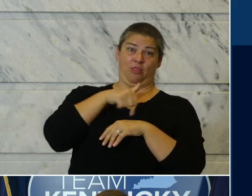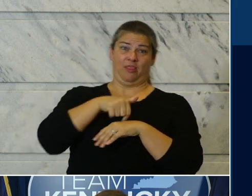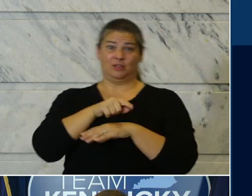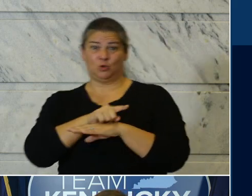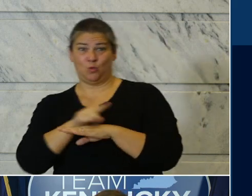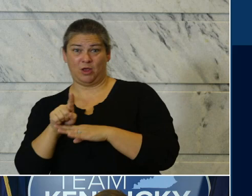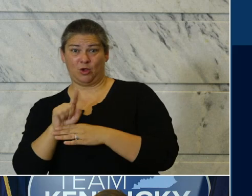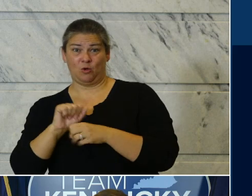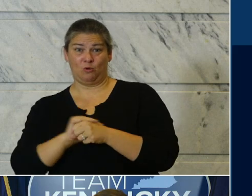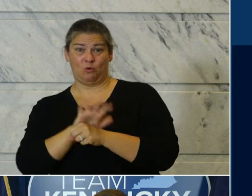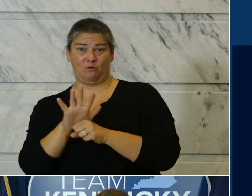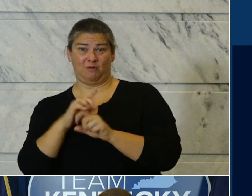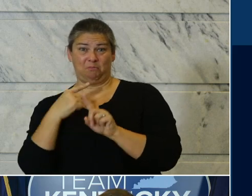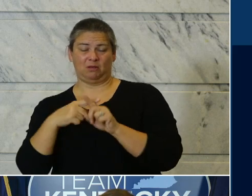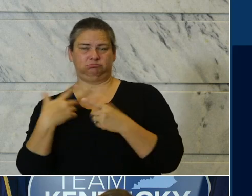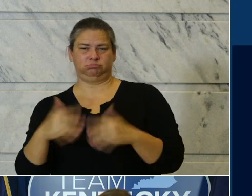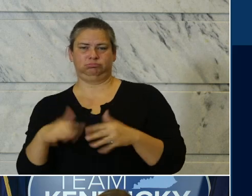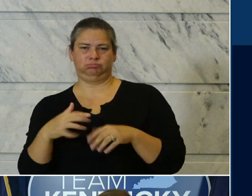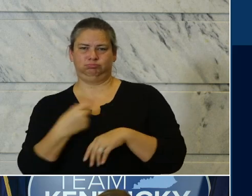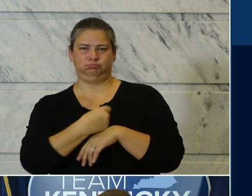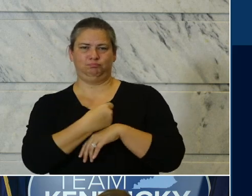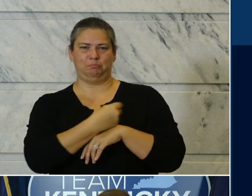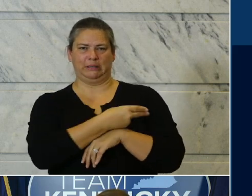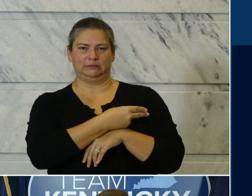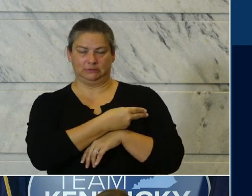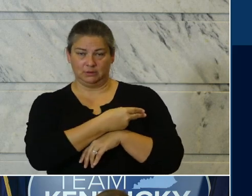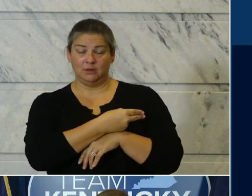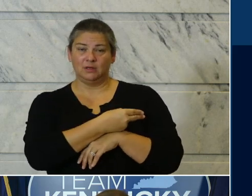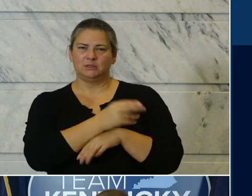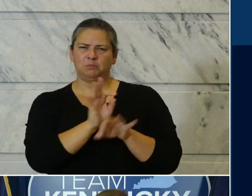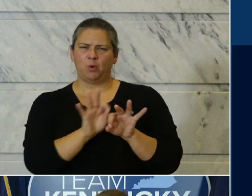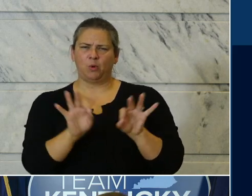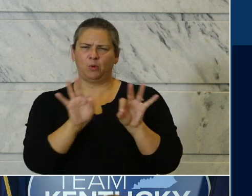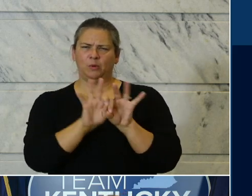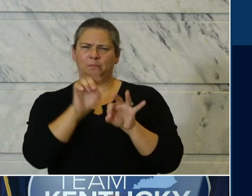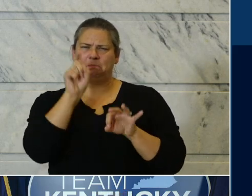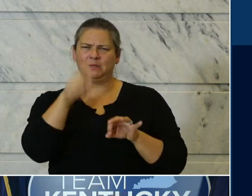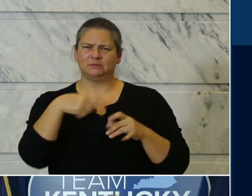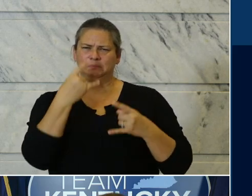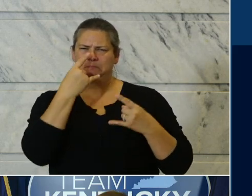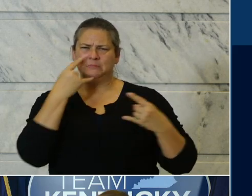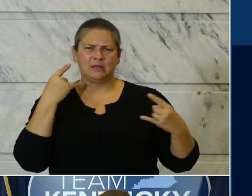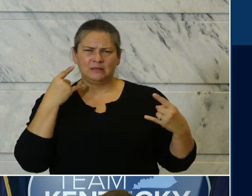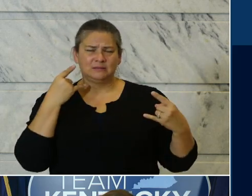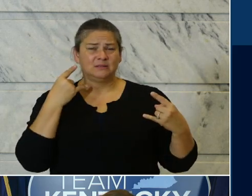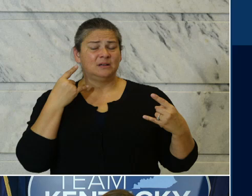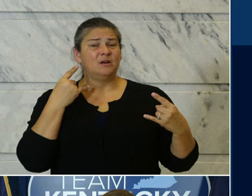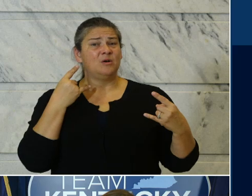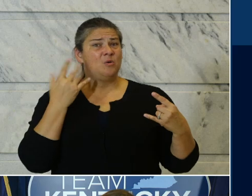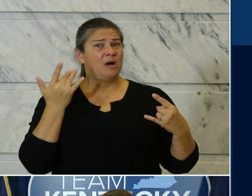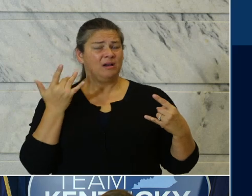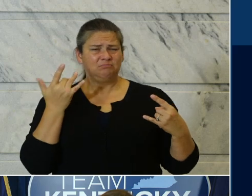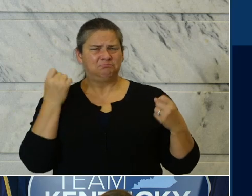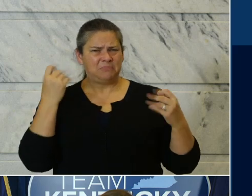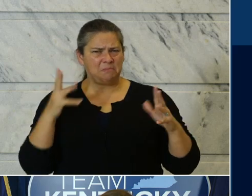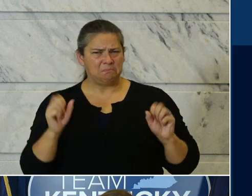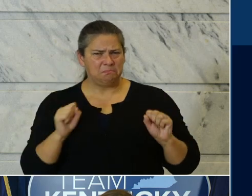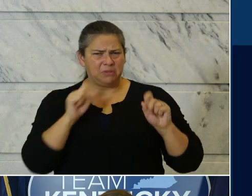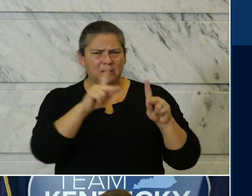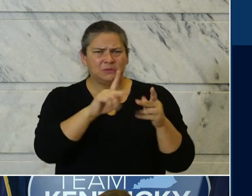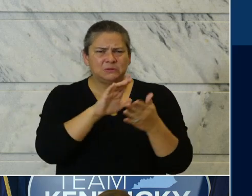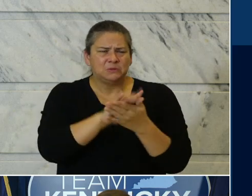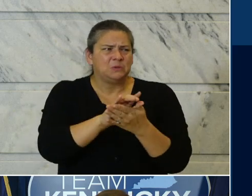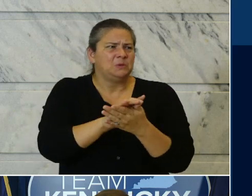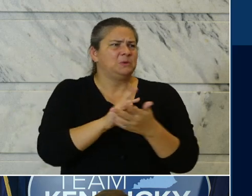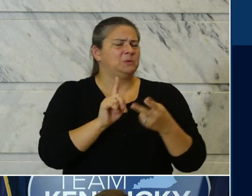that escalation. It's also critical because we are in many places returning to school, and it's important to keep